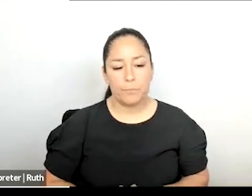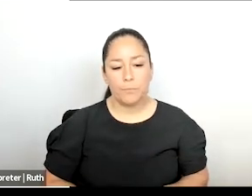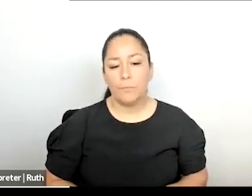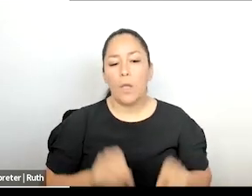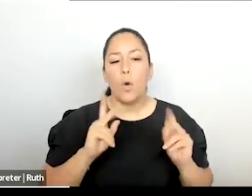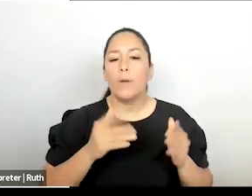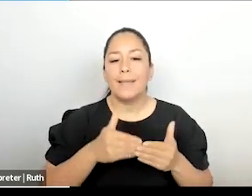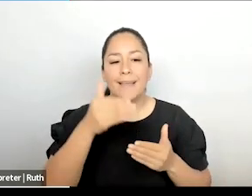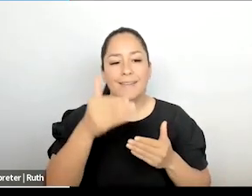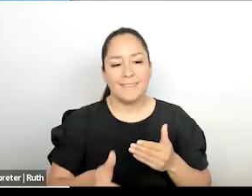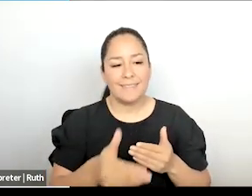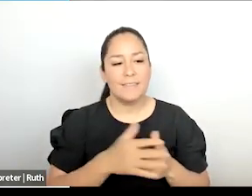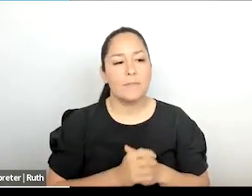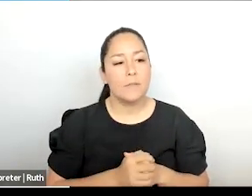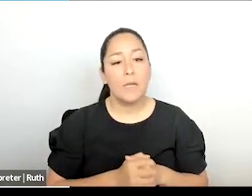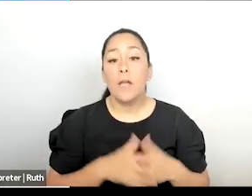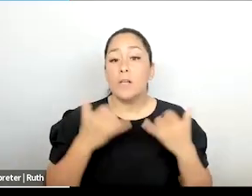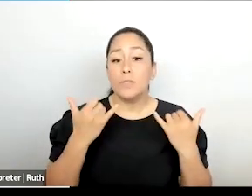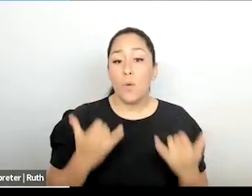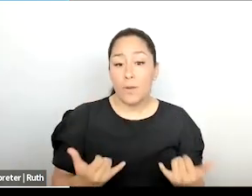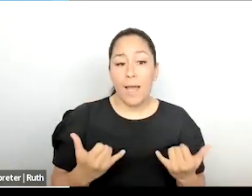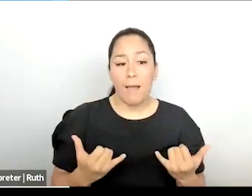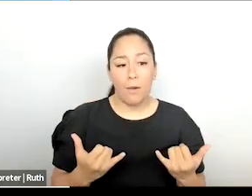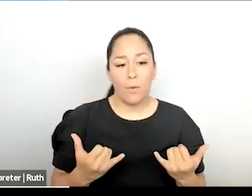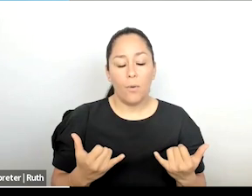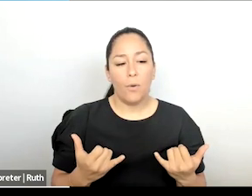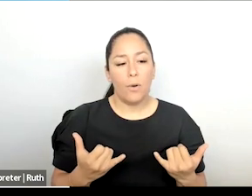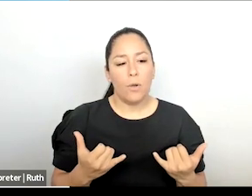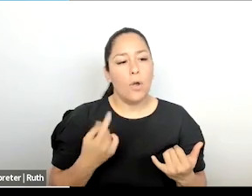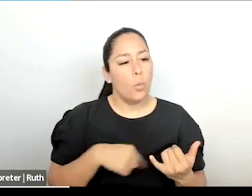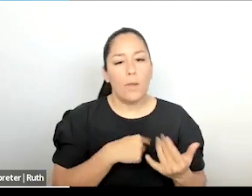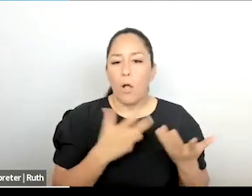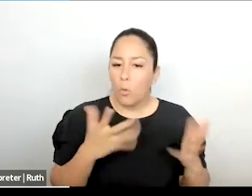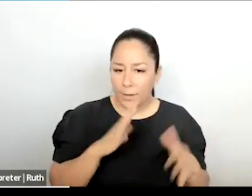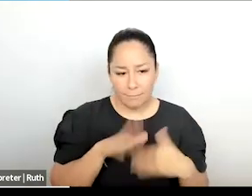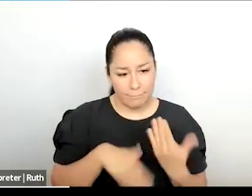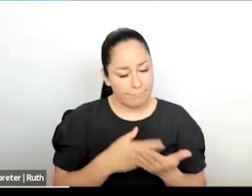Okay, next slide. So we have gone over kind